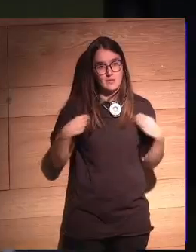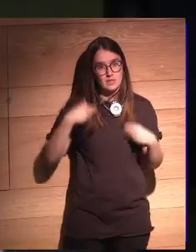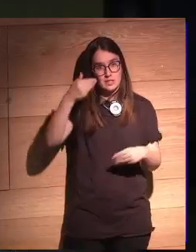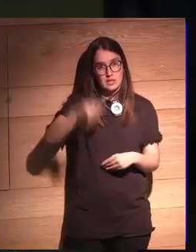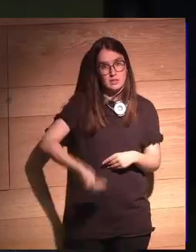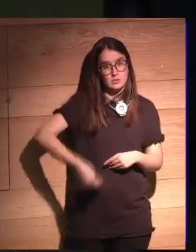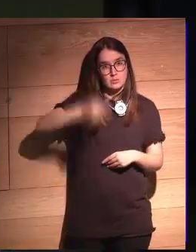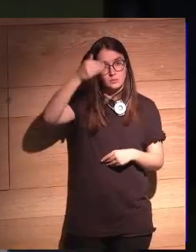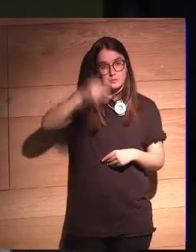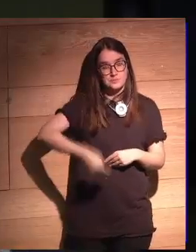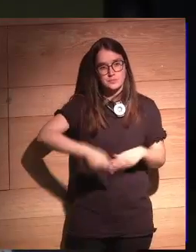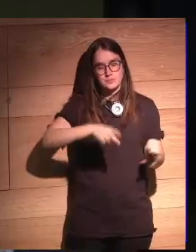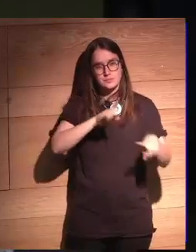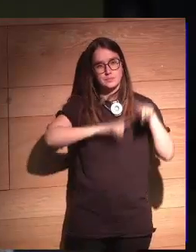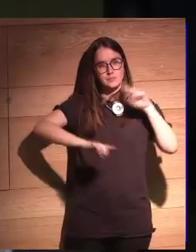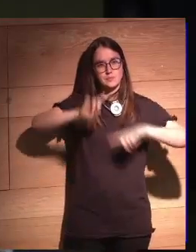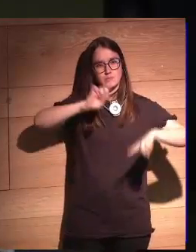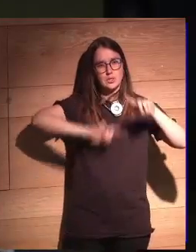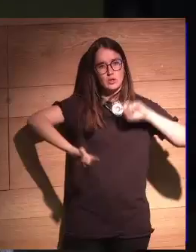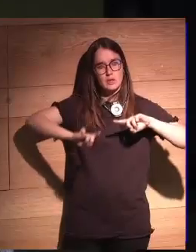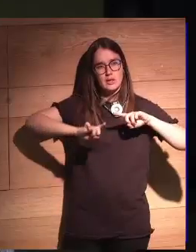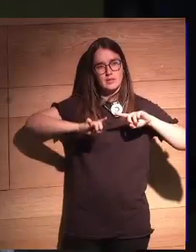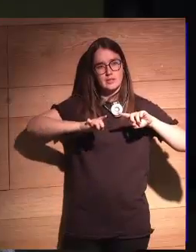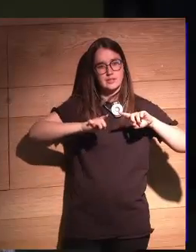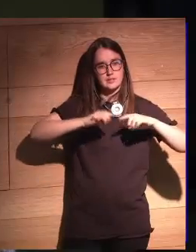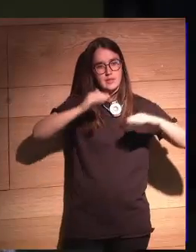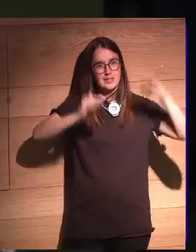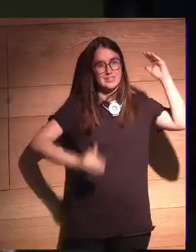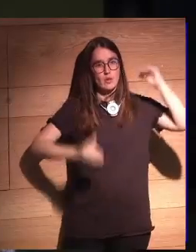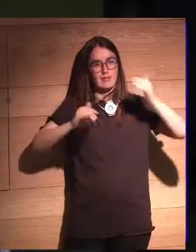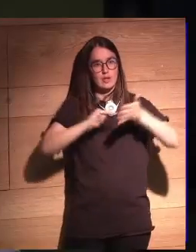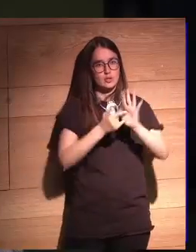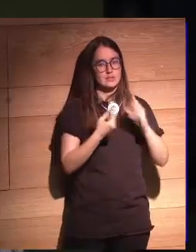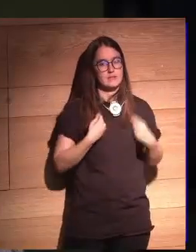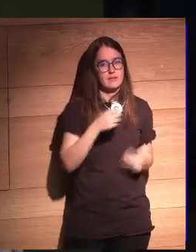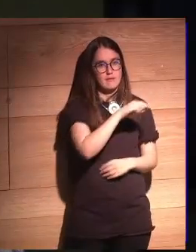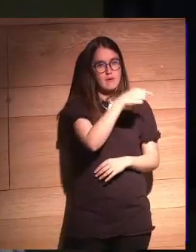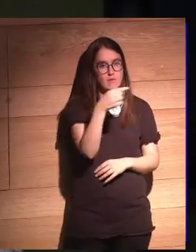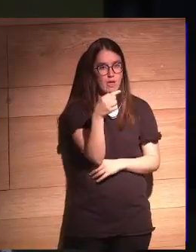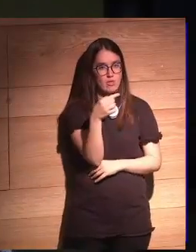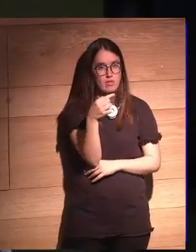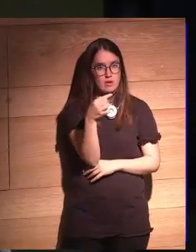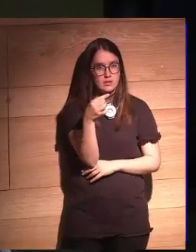problem, again, is the sort of inequality within housing systems. And so